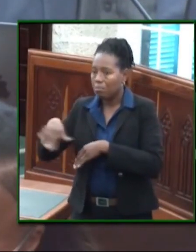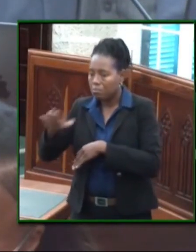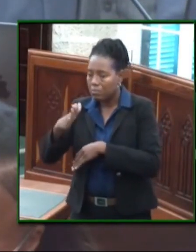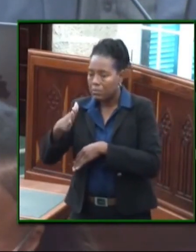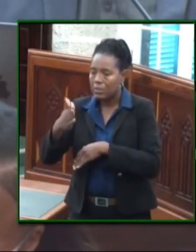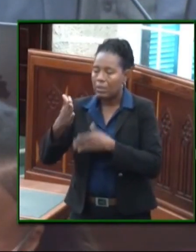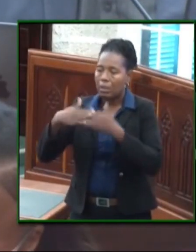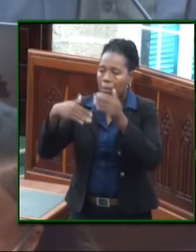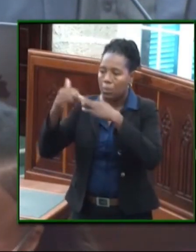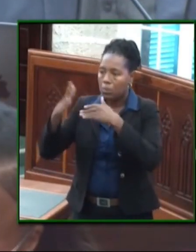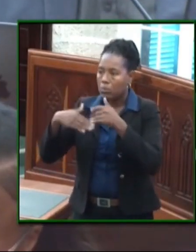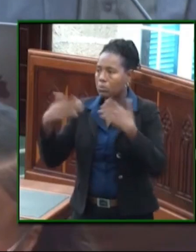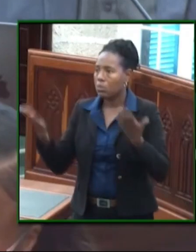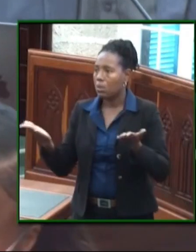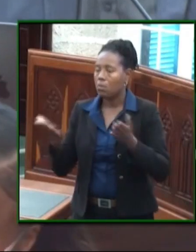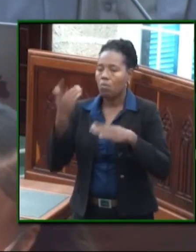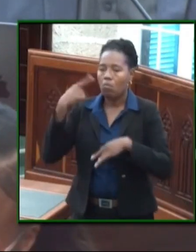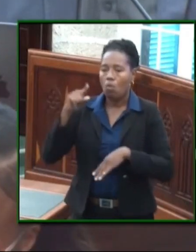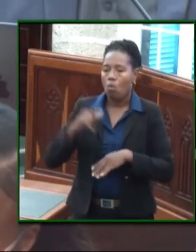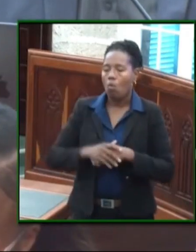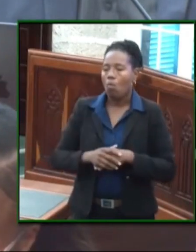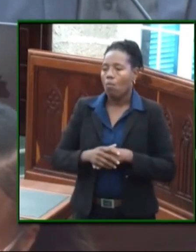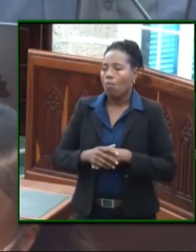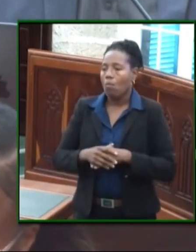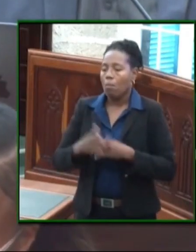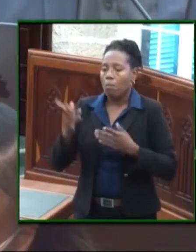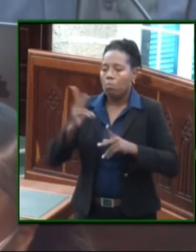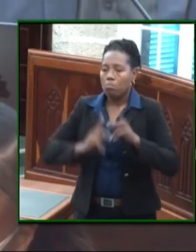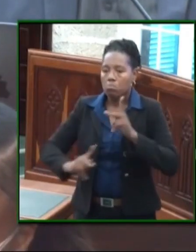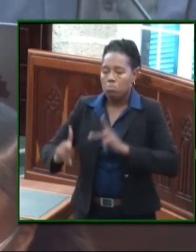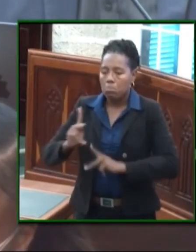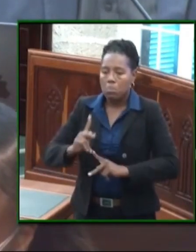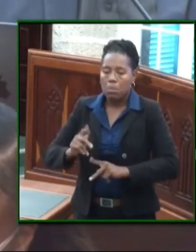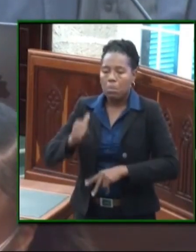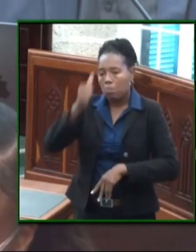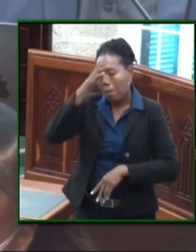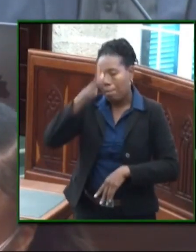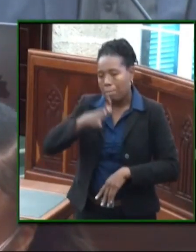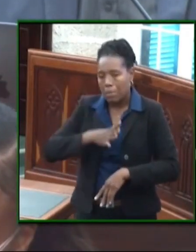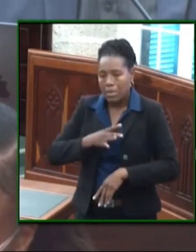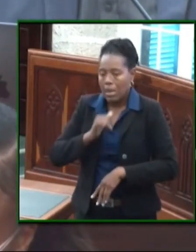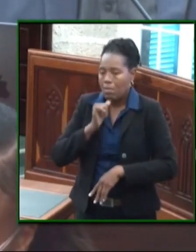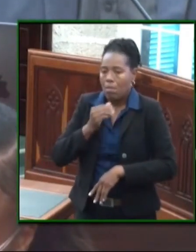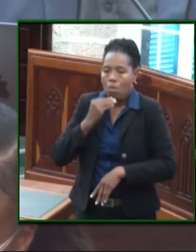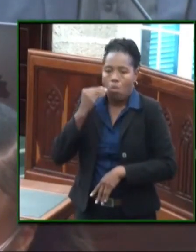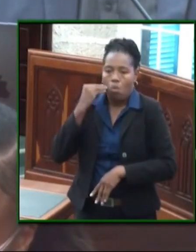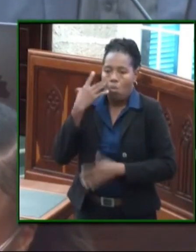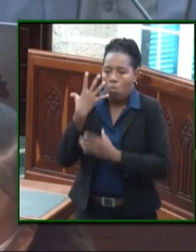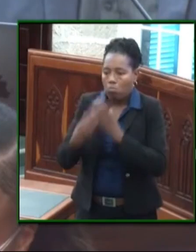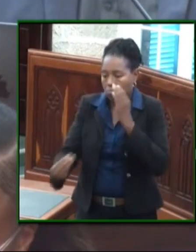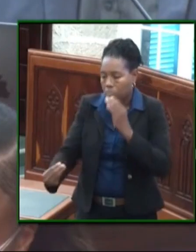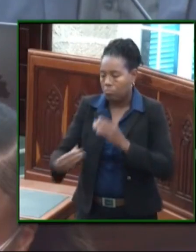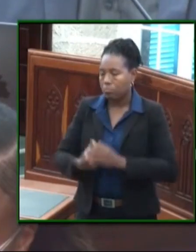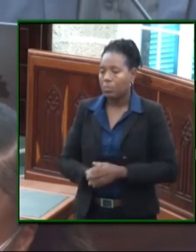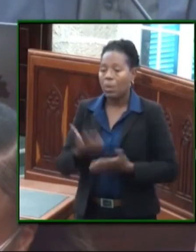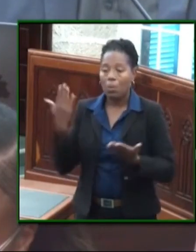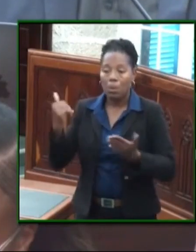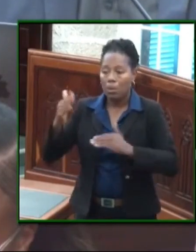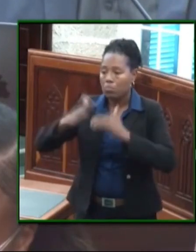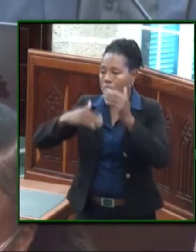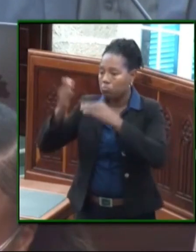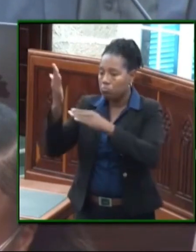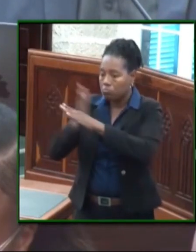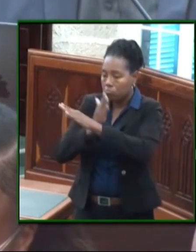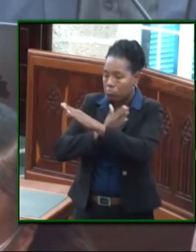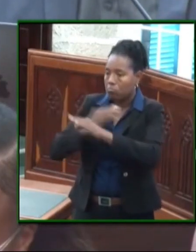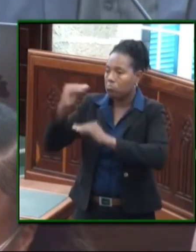accommodation for the homeless men. But when that facility is upgraded, one of the things